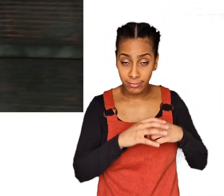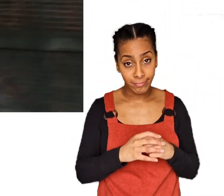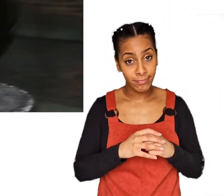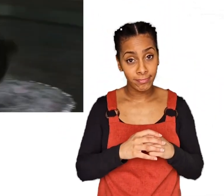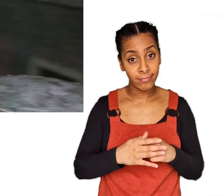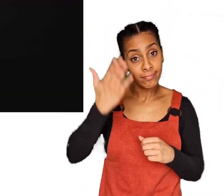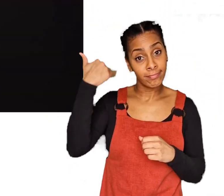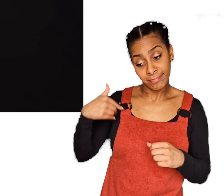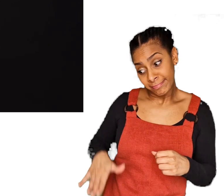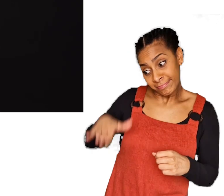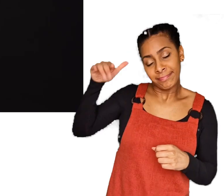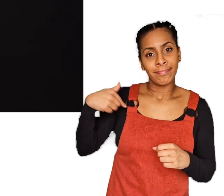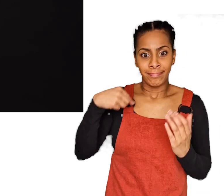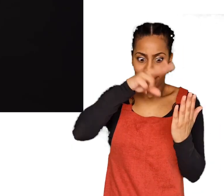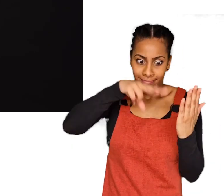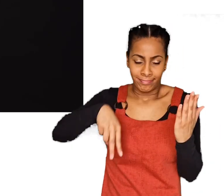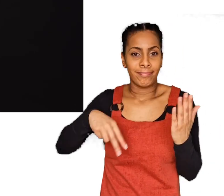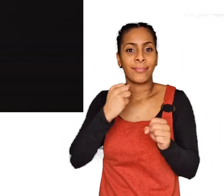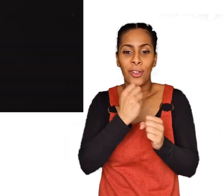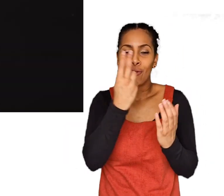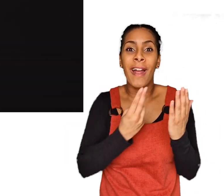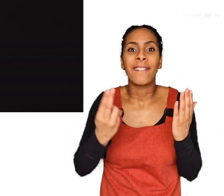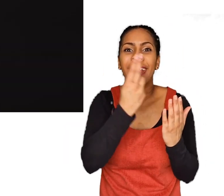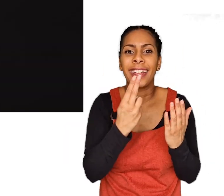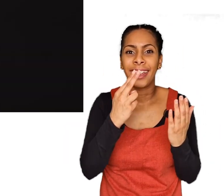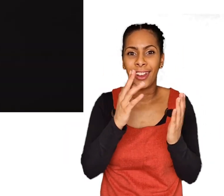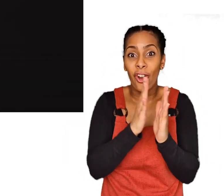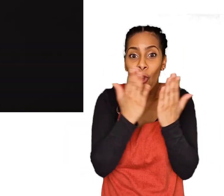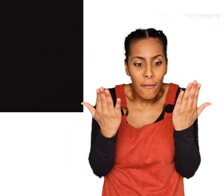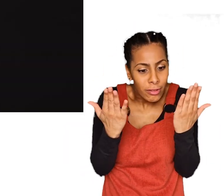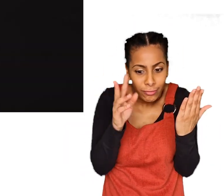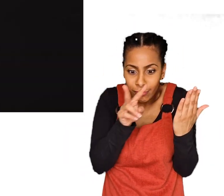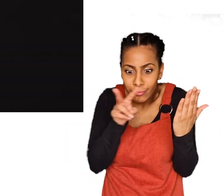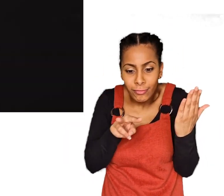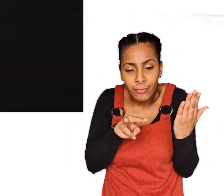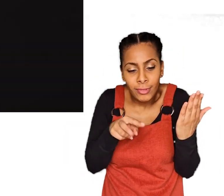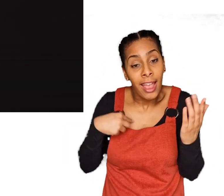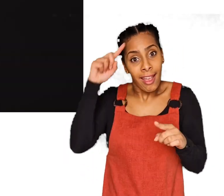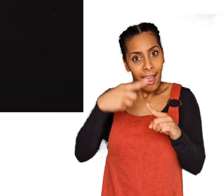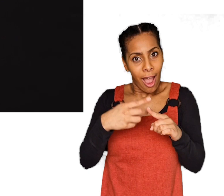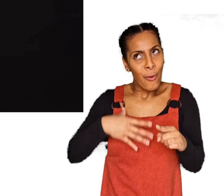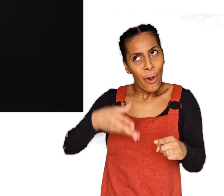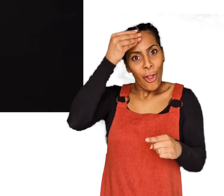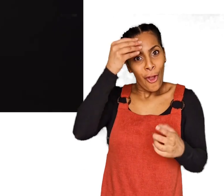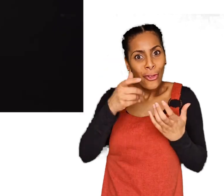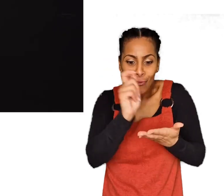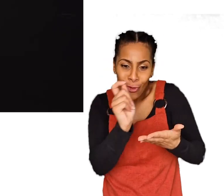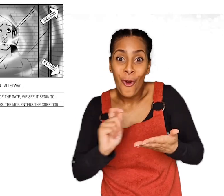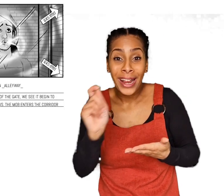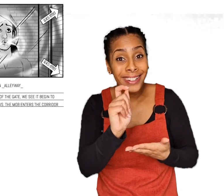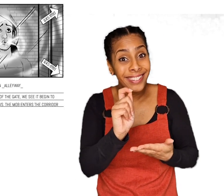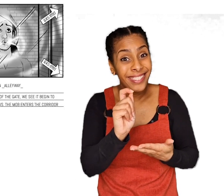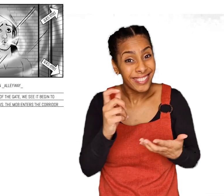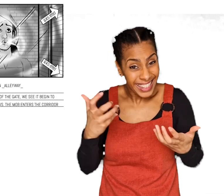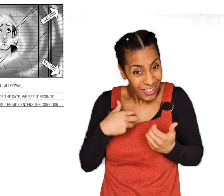As a kid, I read a lot of graphic novels, and I decided I wanted to learn drawing. So that's very much how I